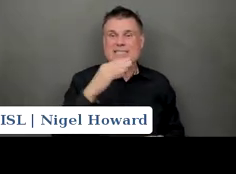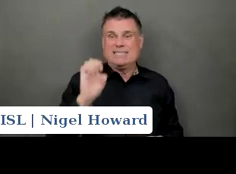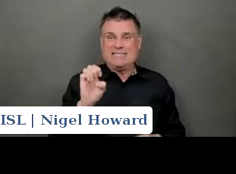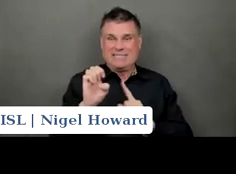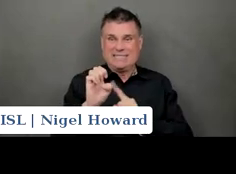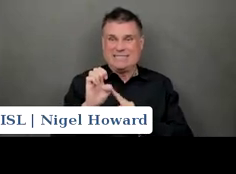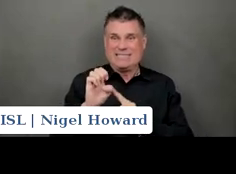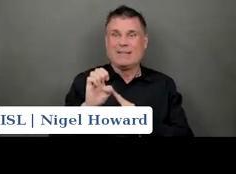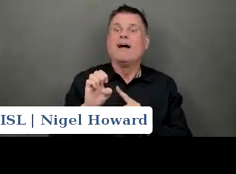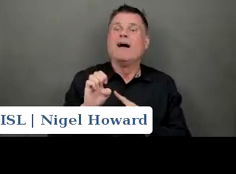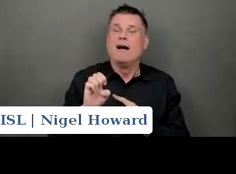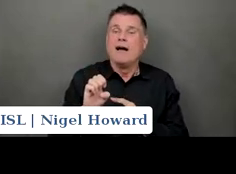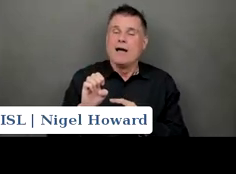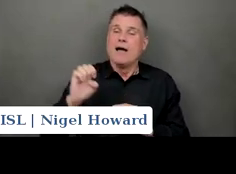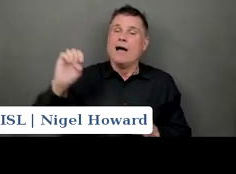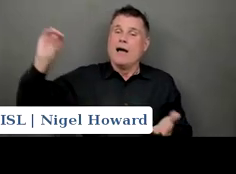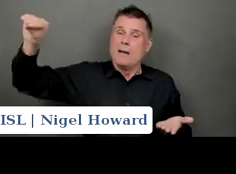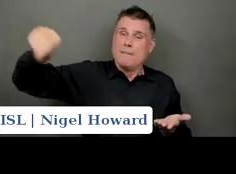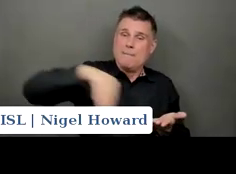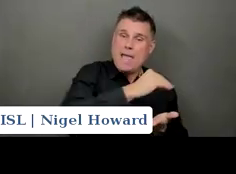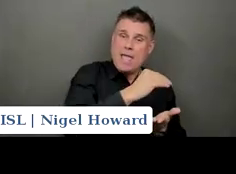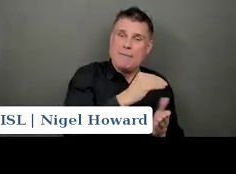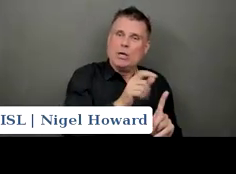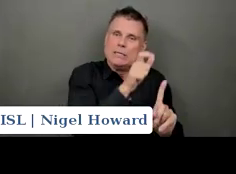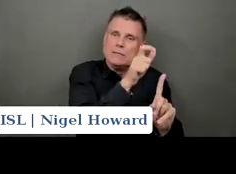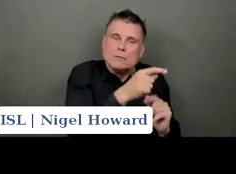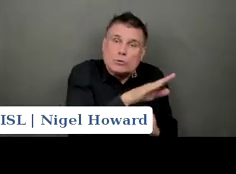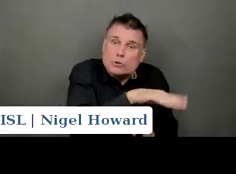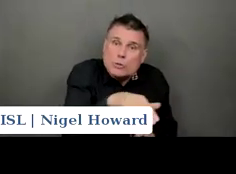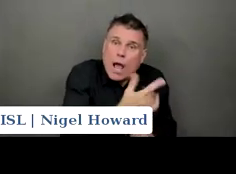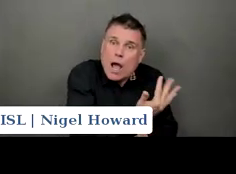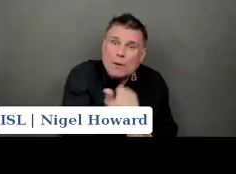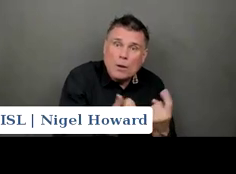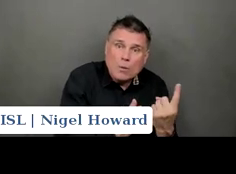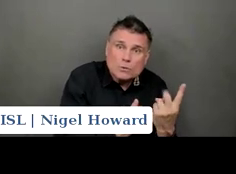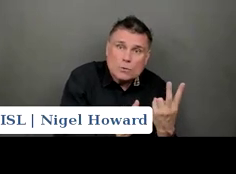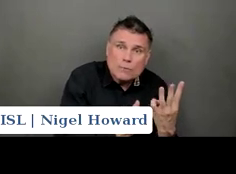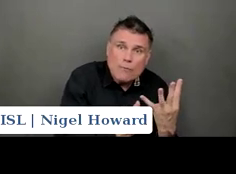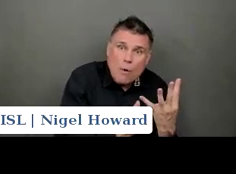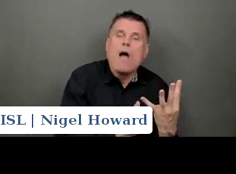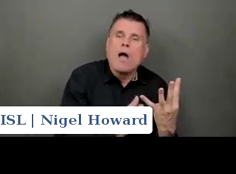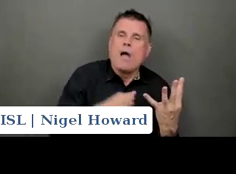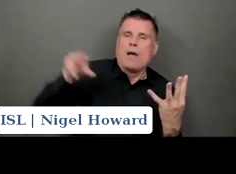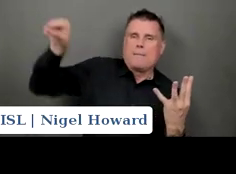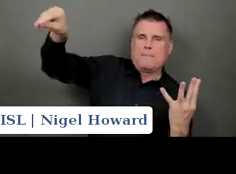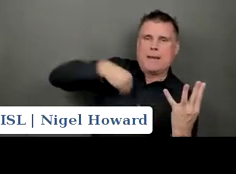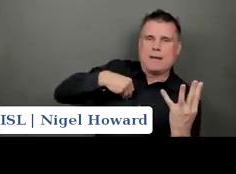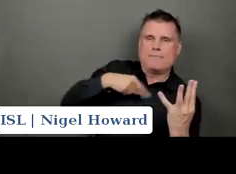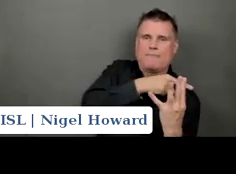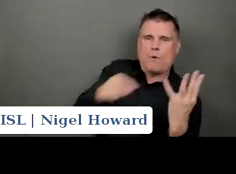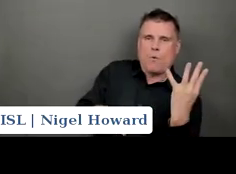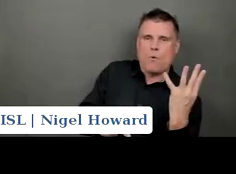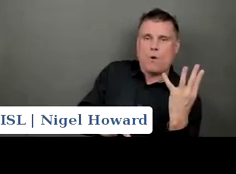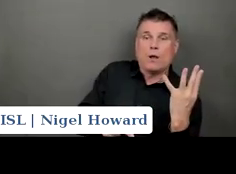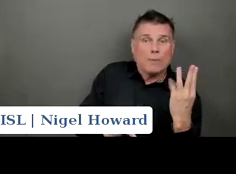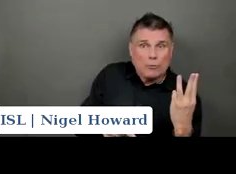it doesn't really factor in properly the kind of minimum wage that was introduced, and so you have a funding gap, and these